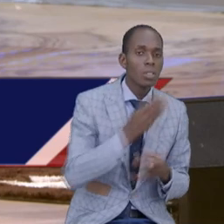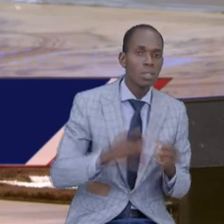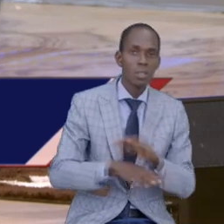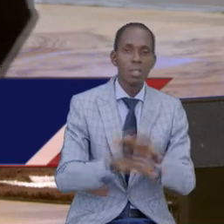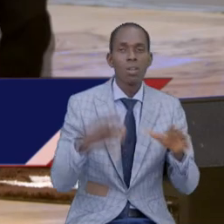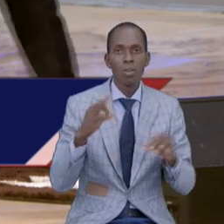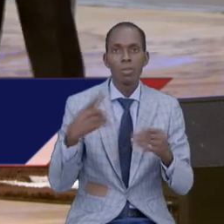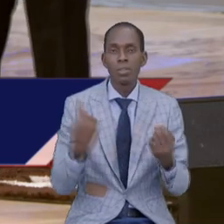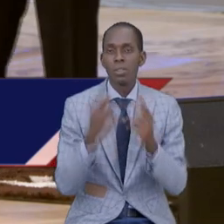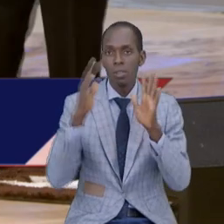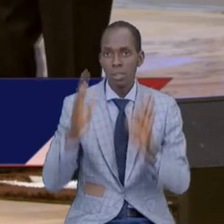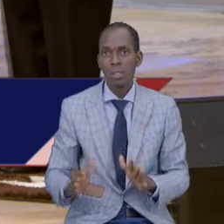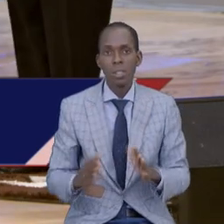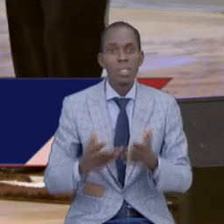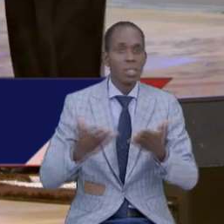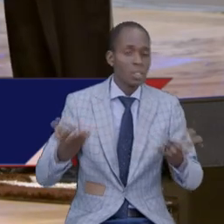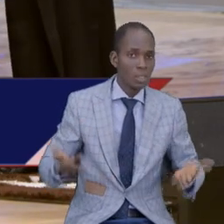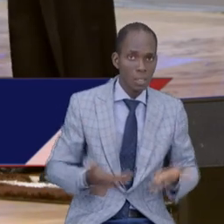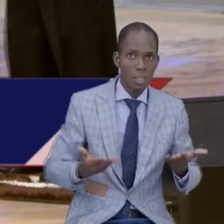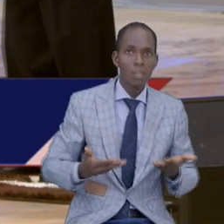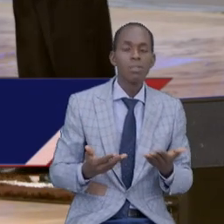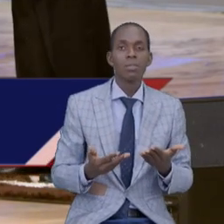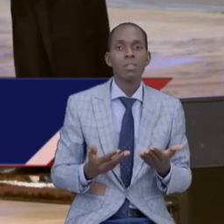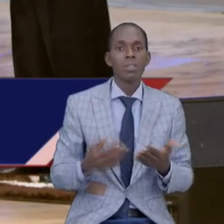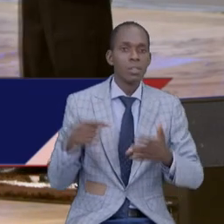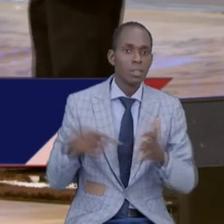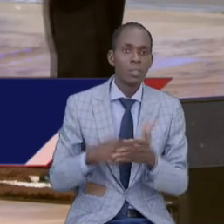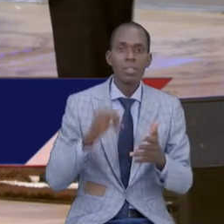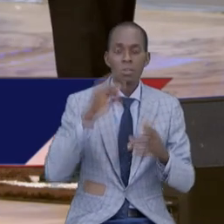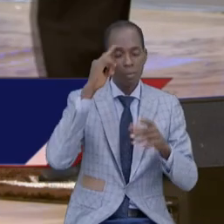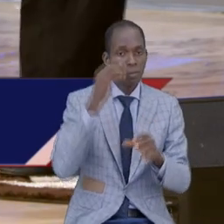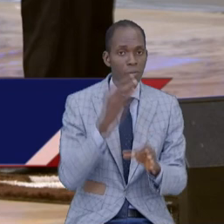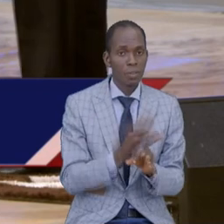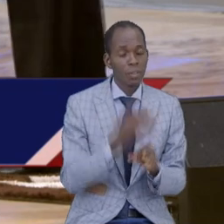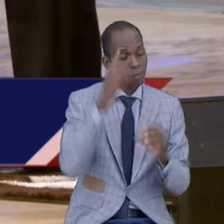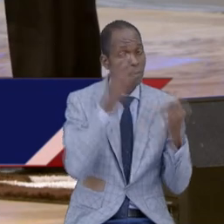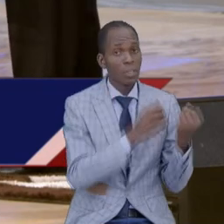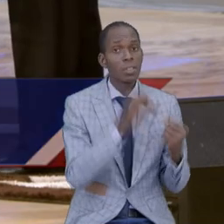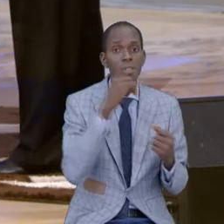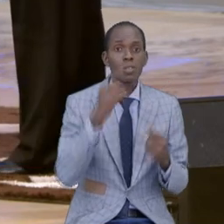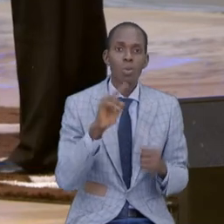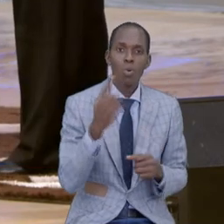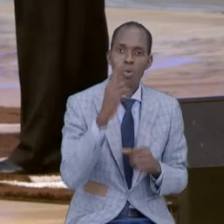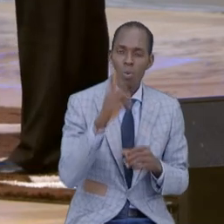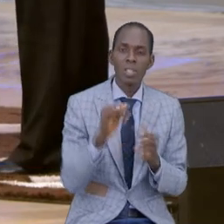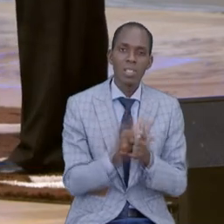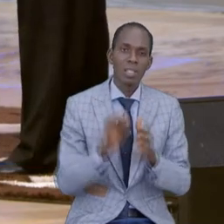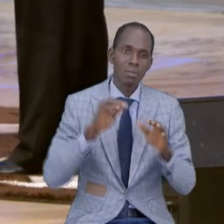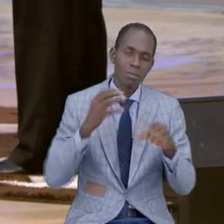Gentiles, here is the faith, here is the only way that gets us into